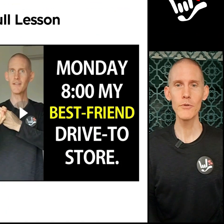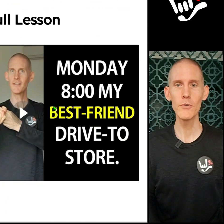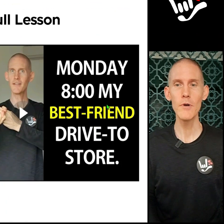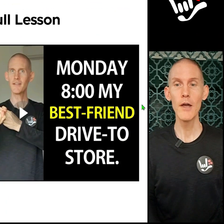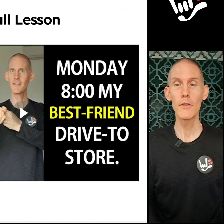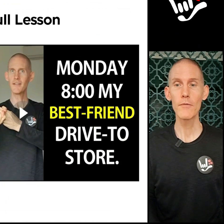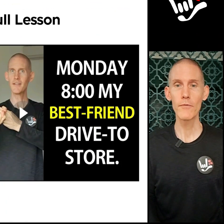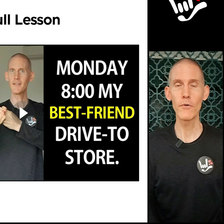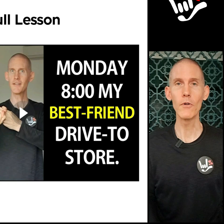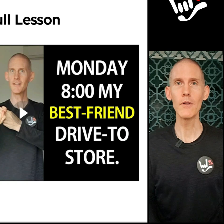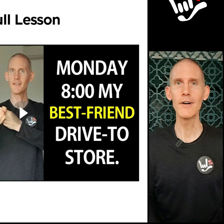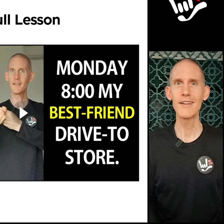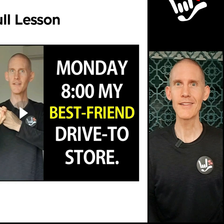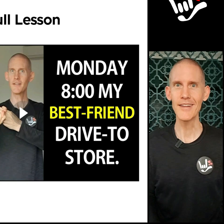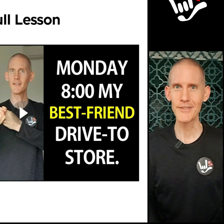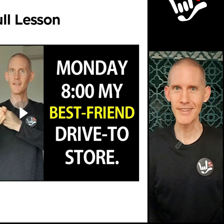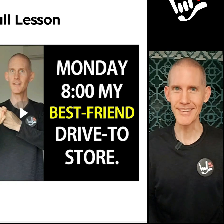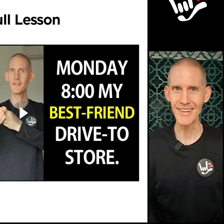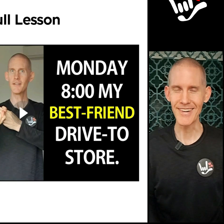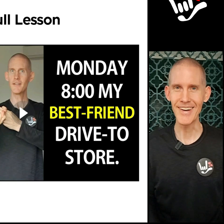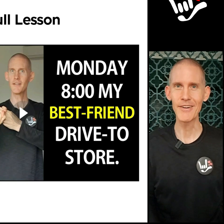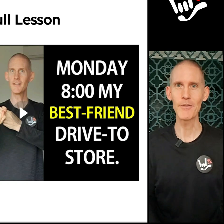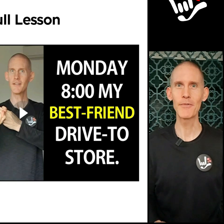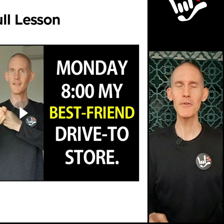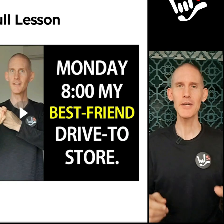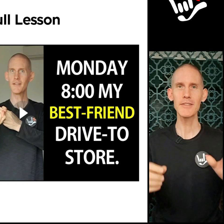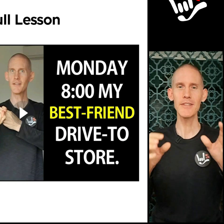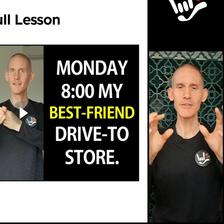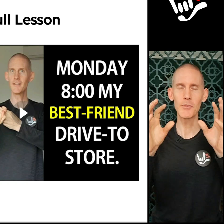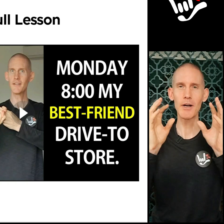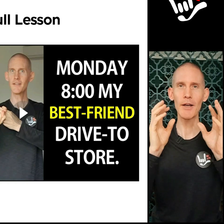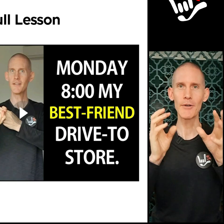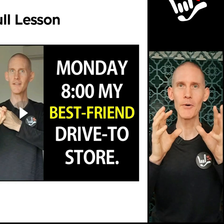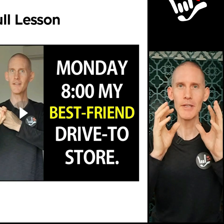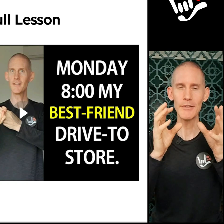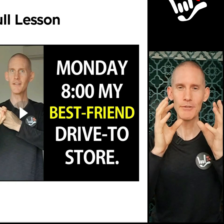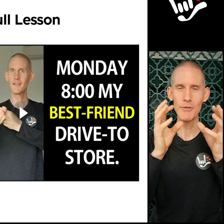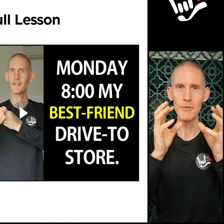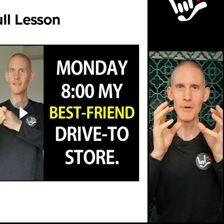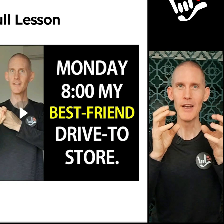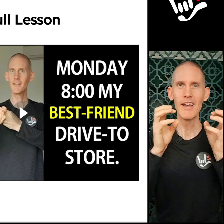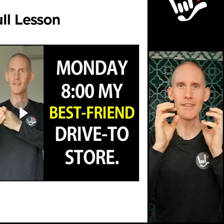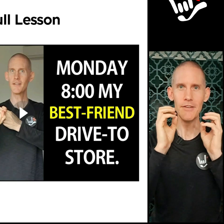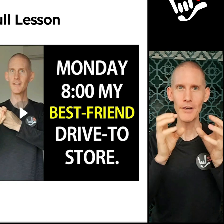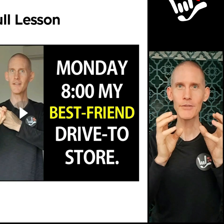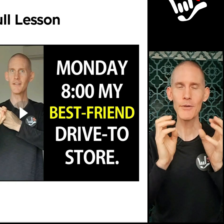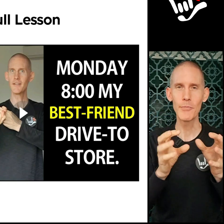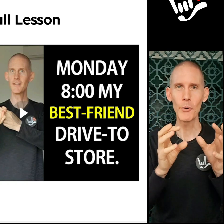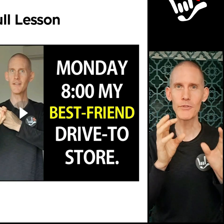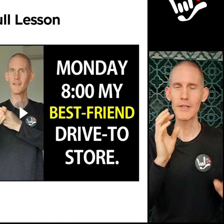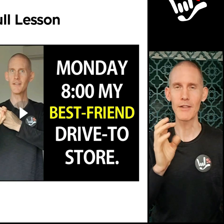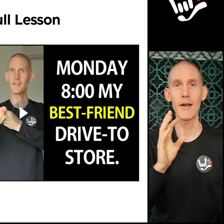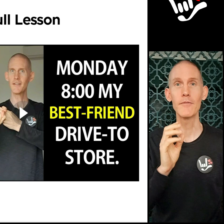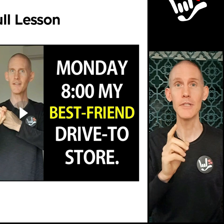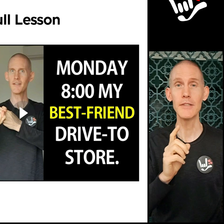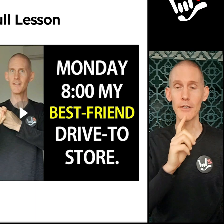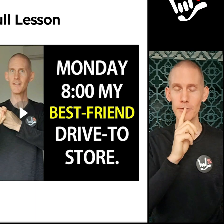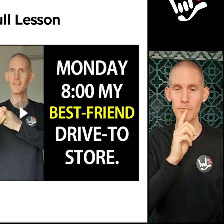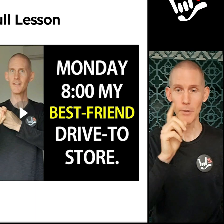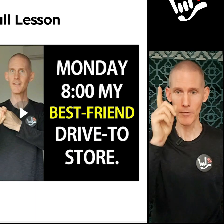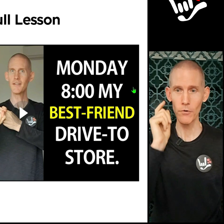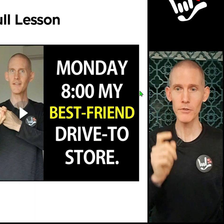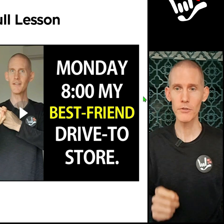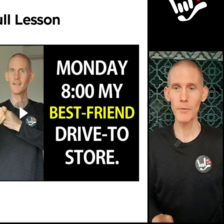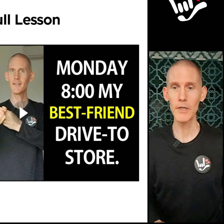down to the full lesson. All right, now in the full lesson is where I go into the nuts and bolts and a lot of